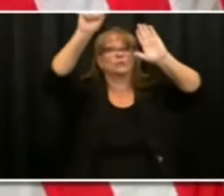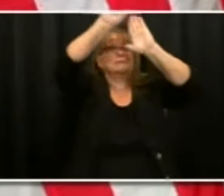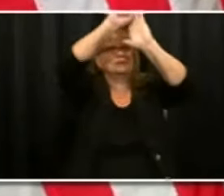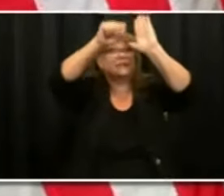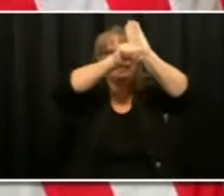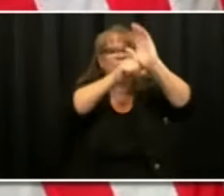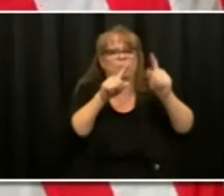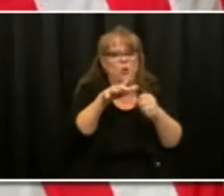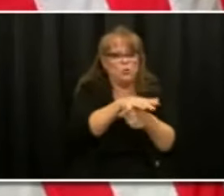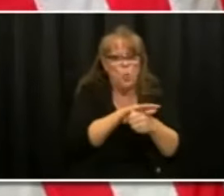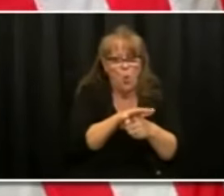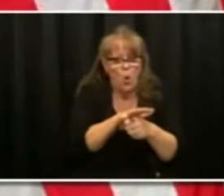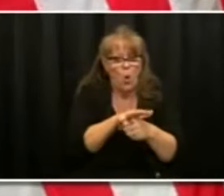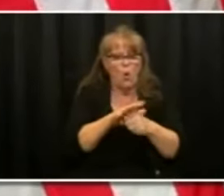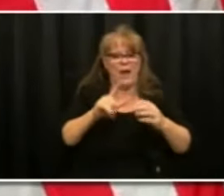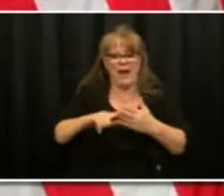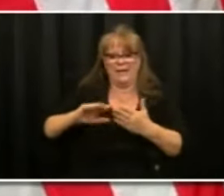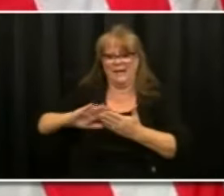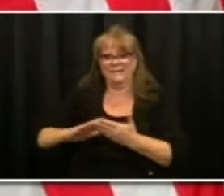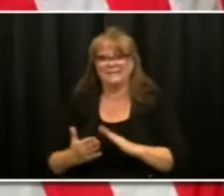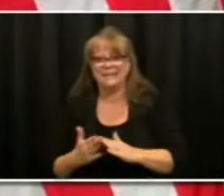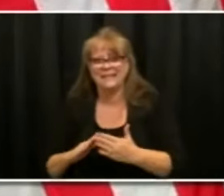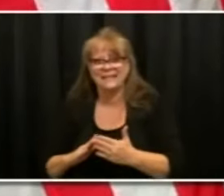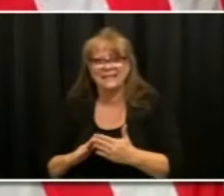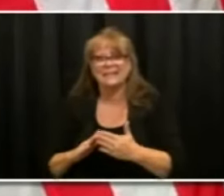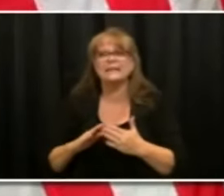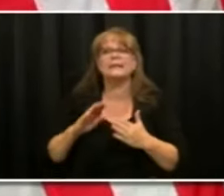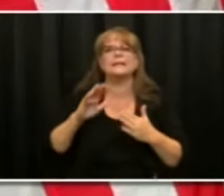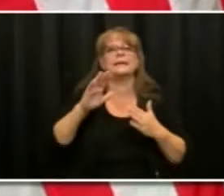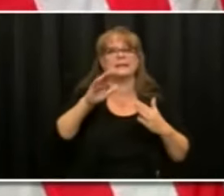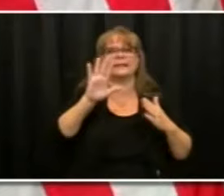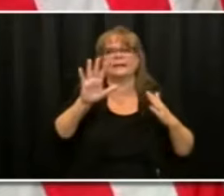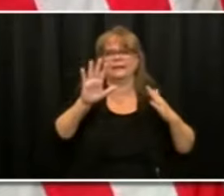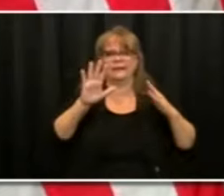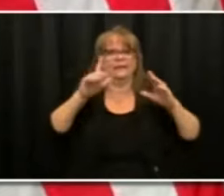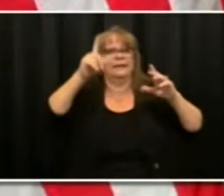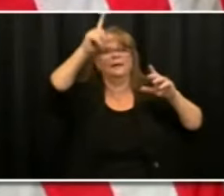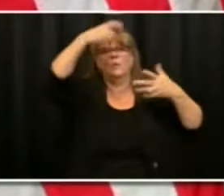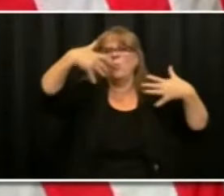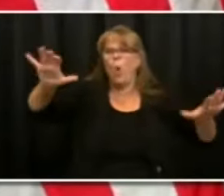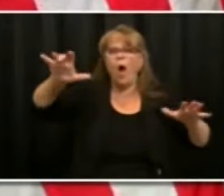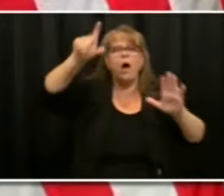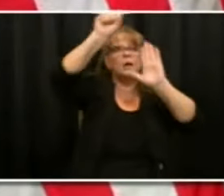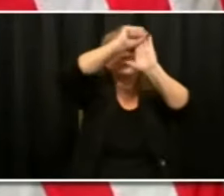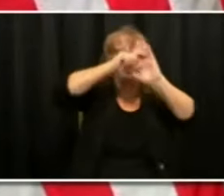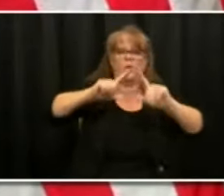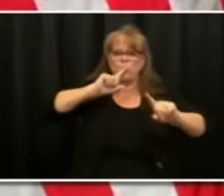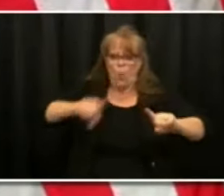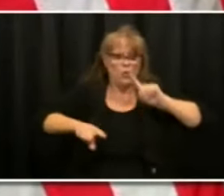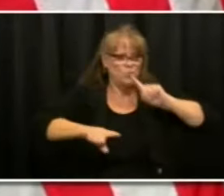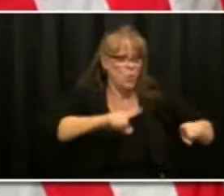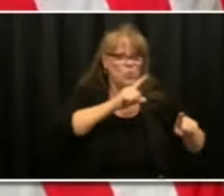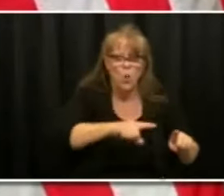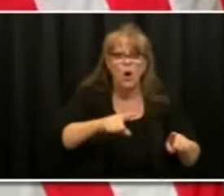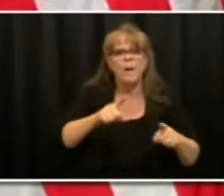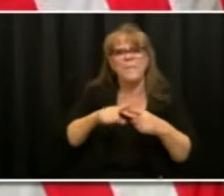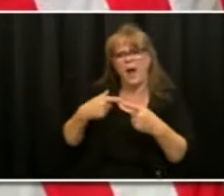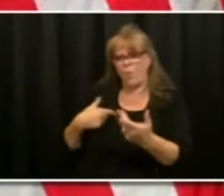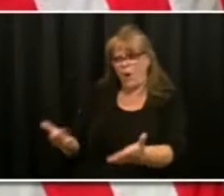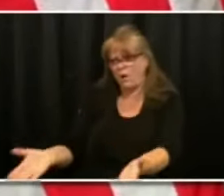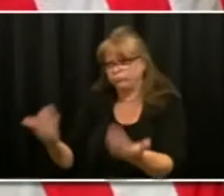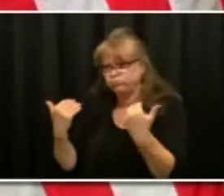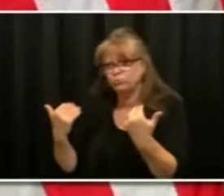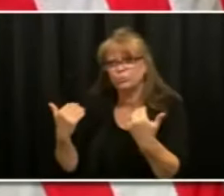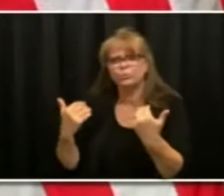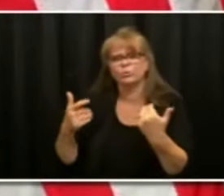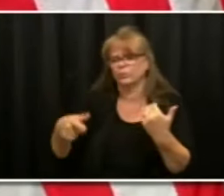states can say what we say and counsel you how we counsel you, but ultimately it's up to you whether you take that scientific-based advice and follow